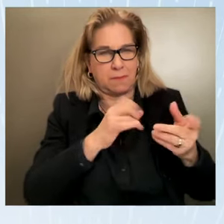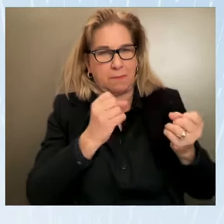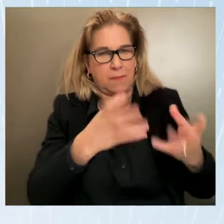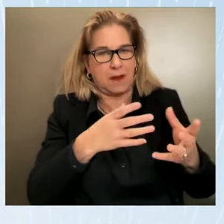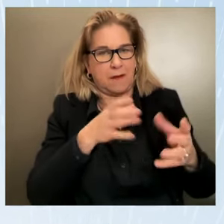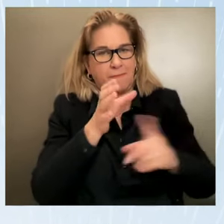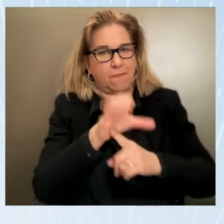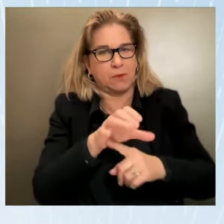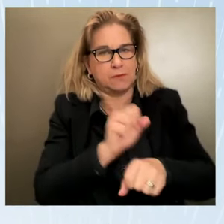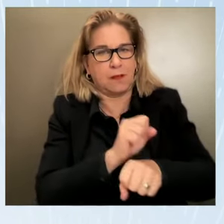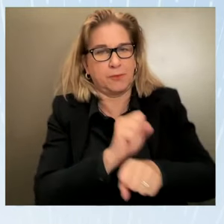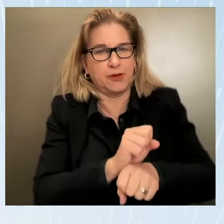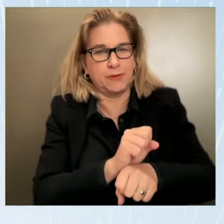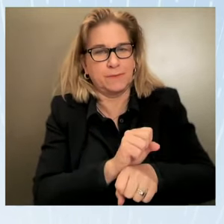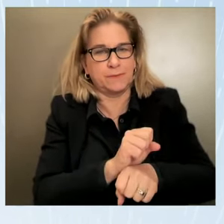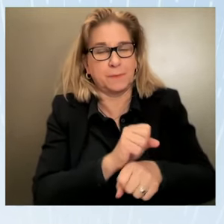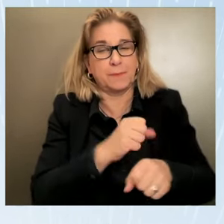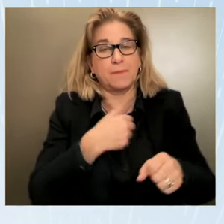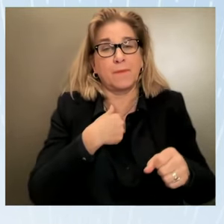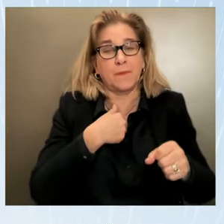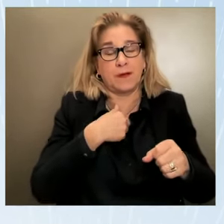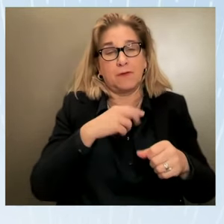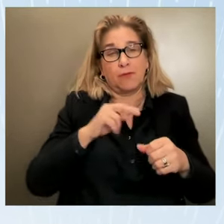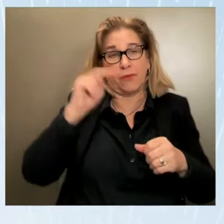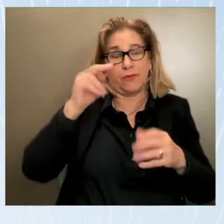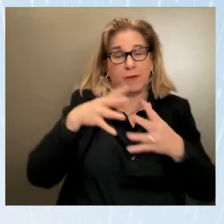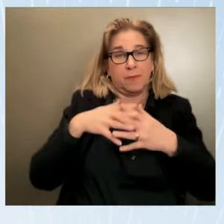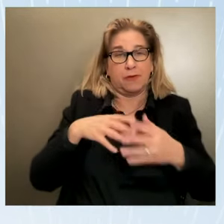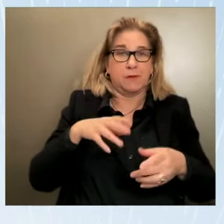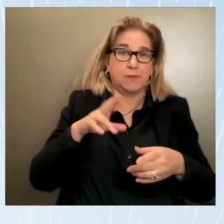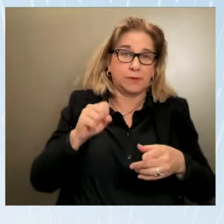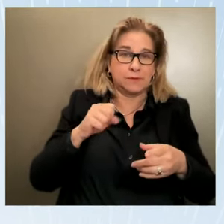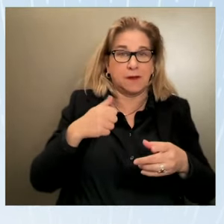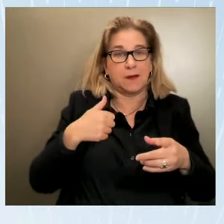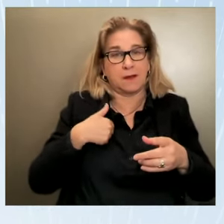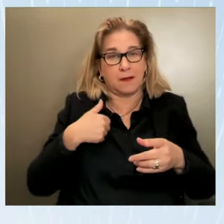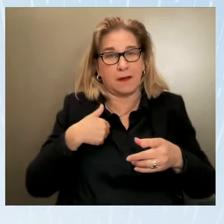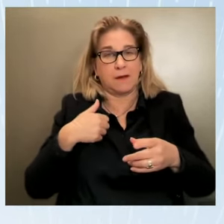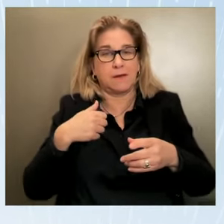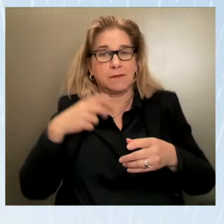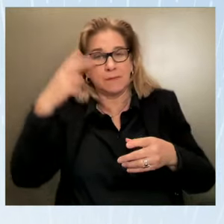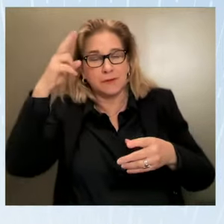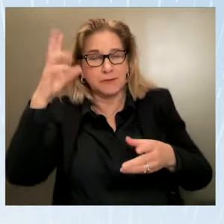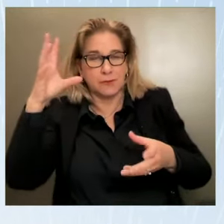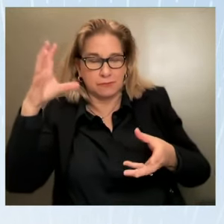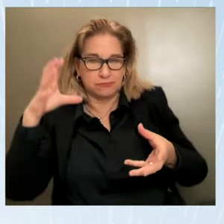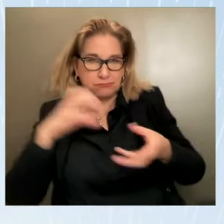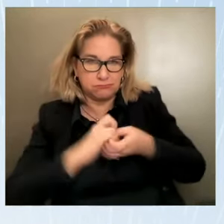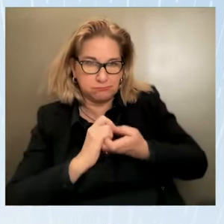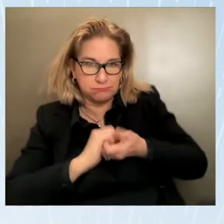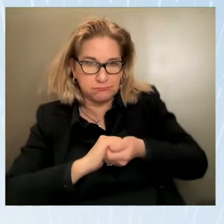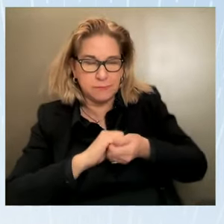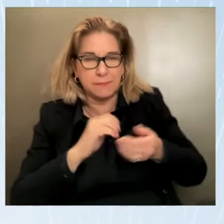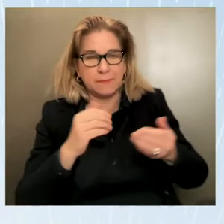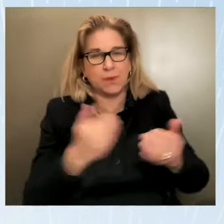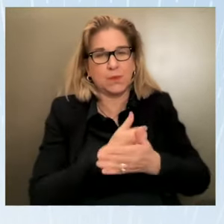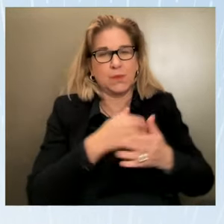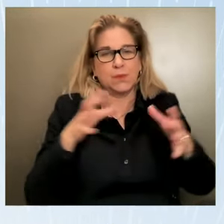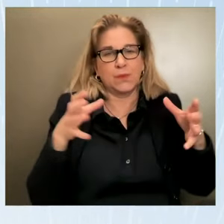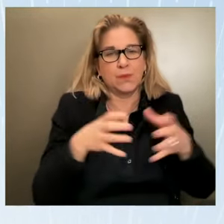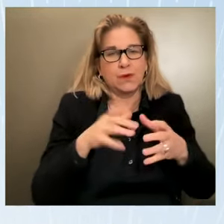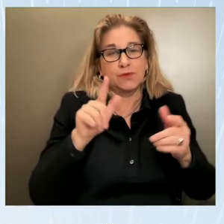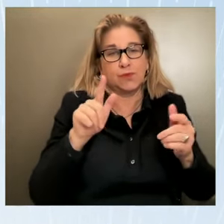U.S. interagency working group on illegal, unreported, and unregulated fishing. The working